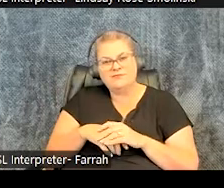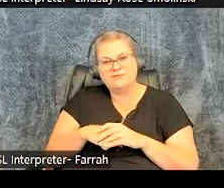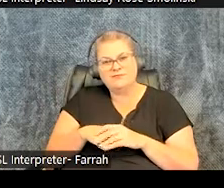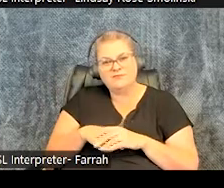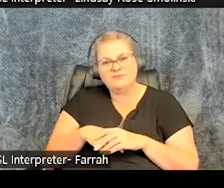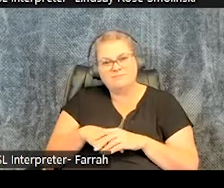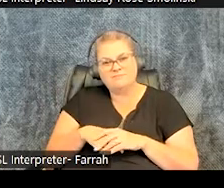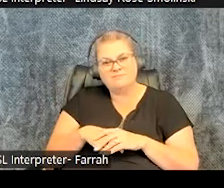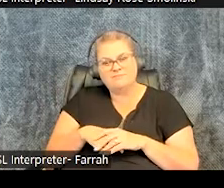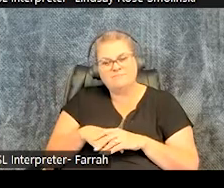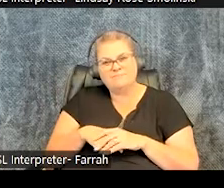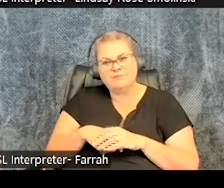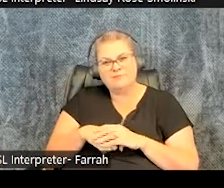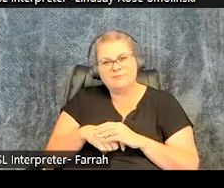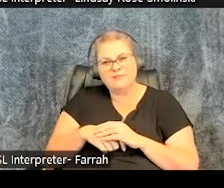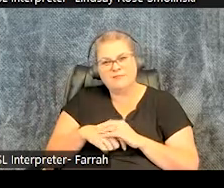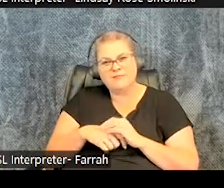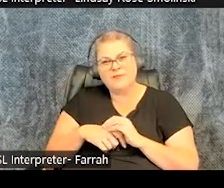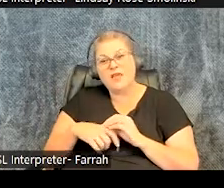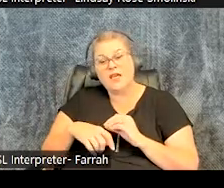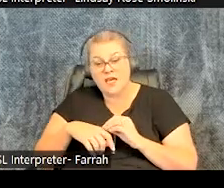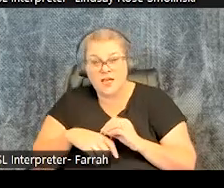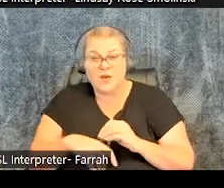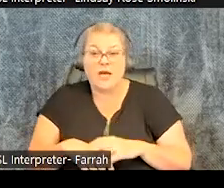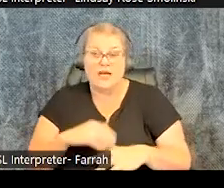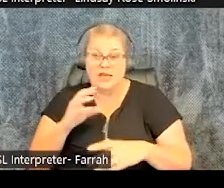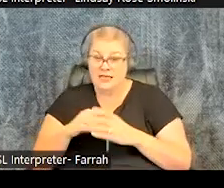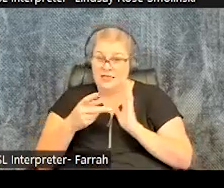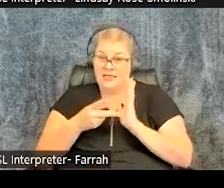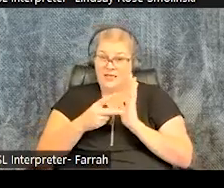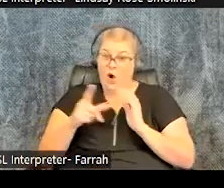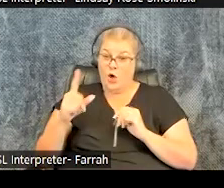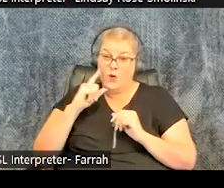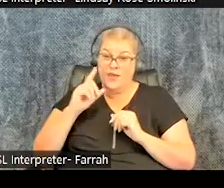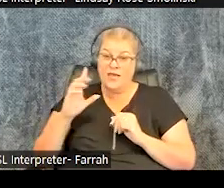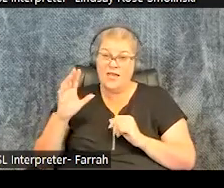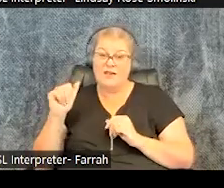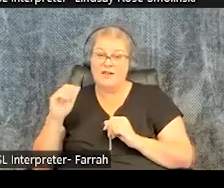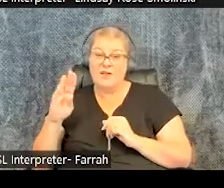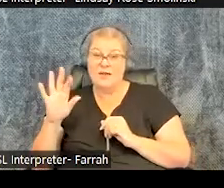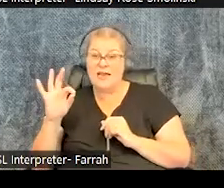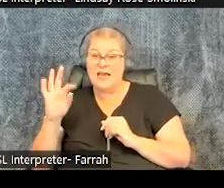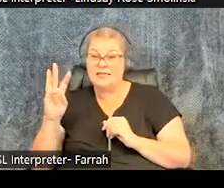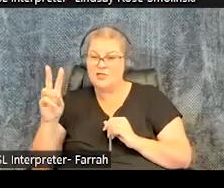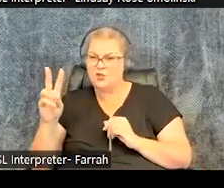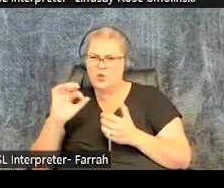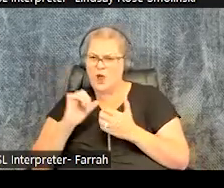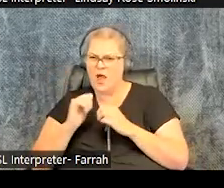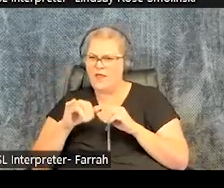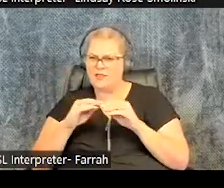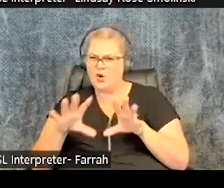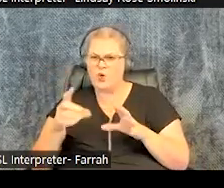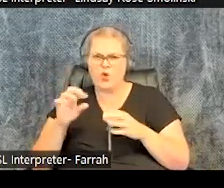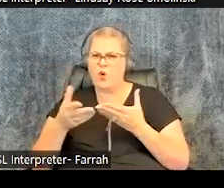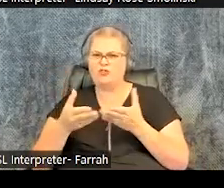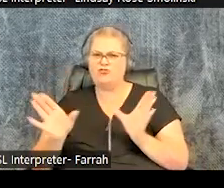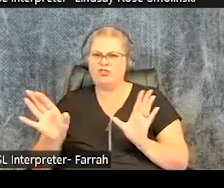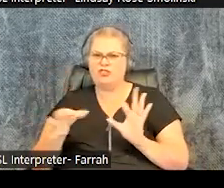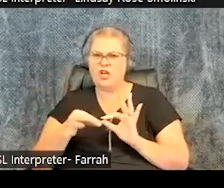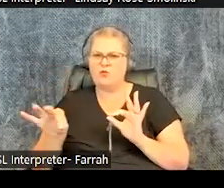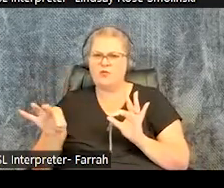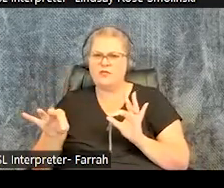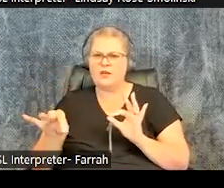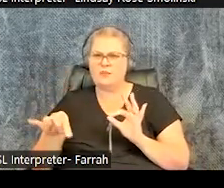So in the definition, are you thinking of AB 962 and how that's going to roll out, or just a general statement, just